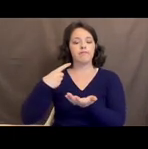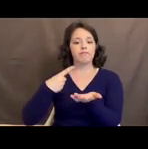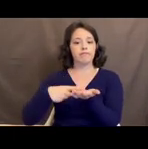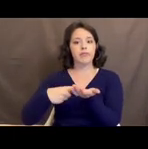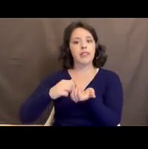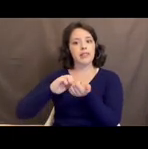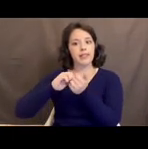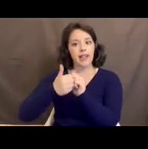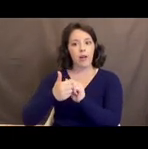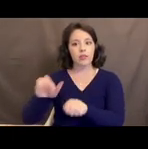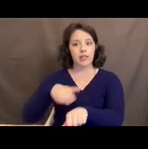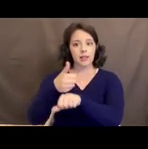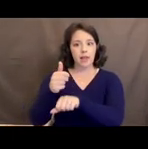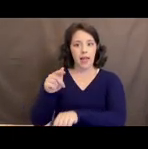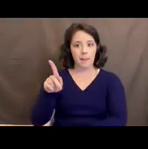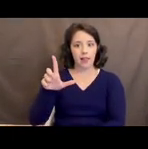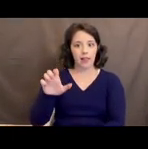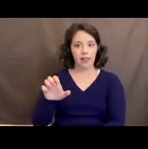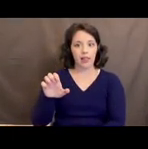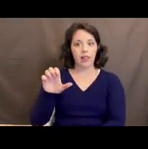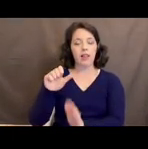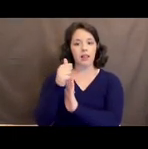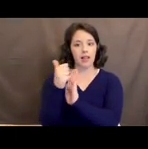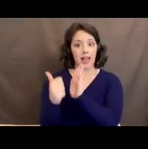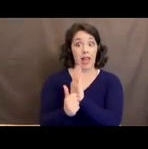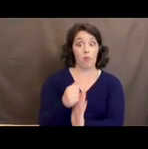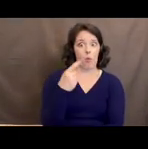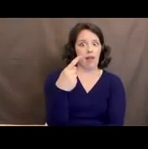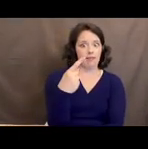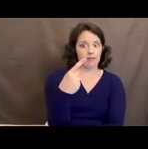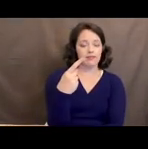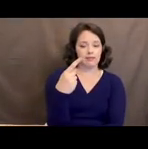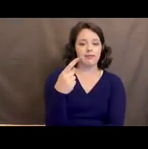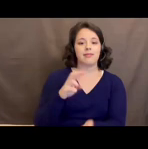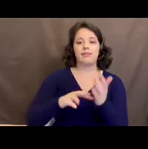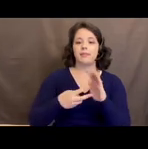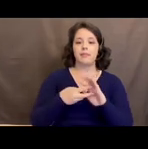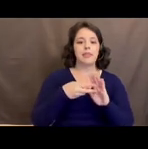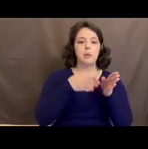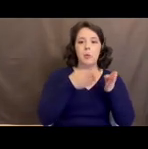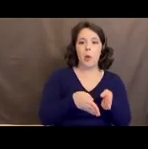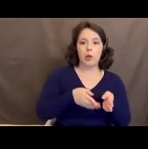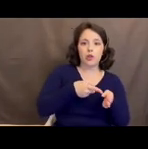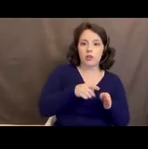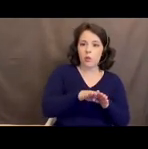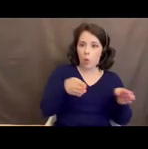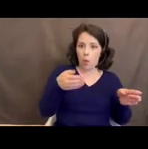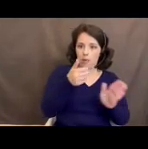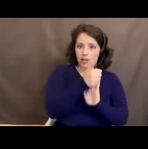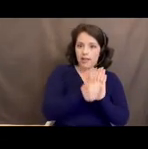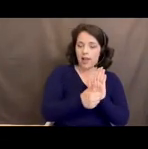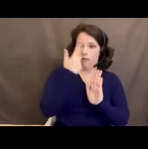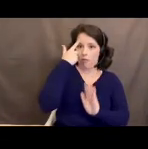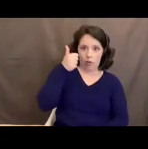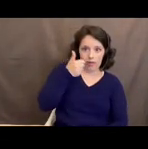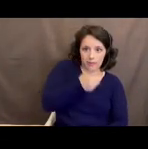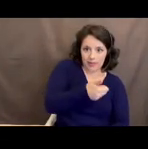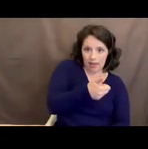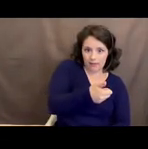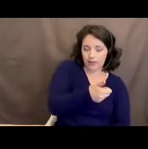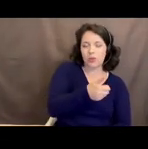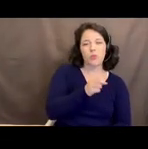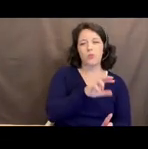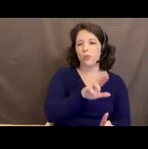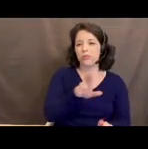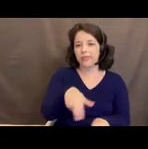account, right? So last month was all about the one account, and that's individuals opening an ABLE account for themselves or on behalf of